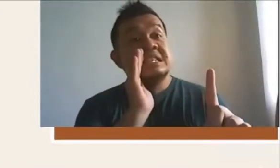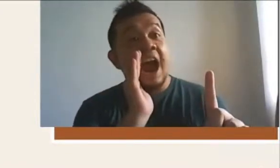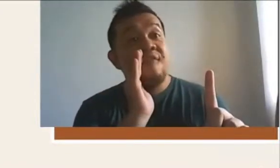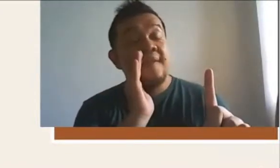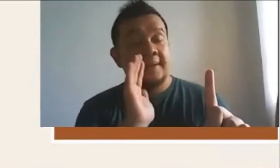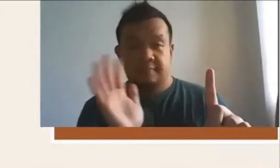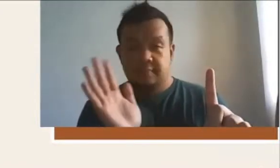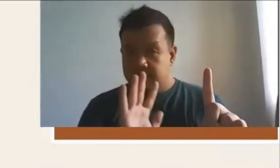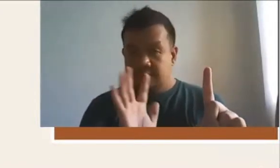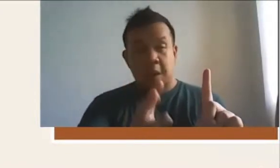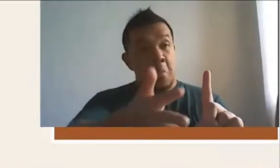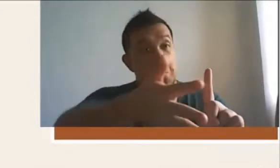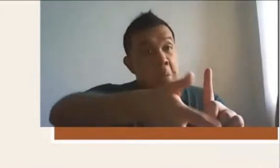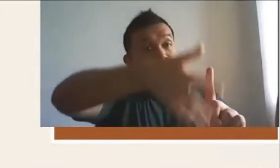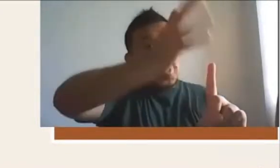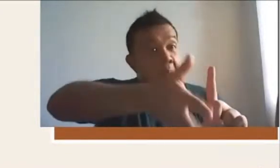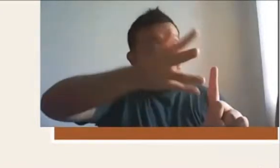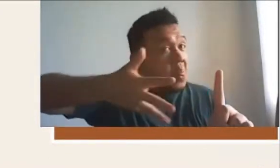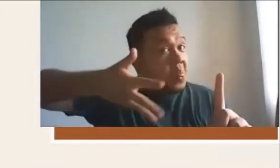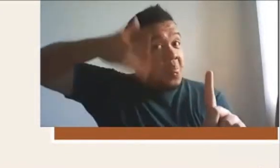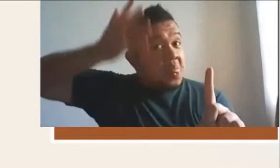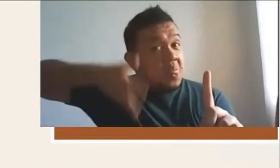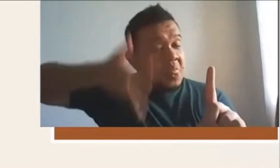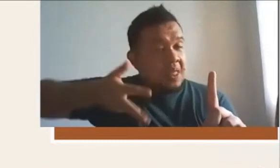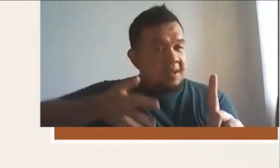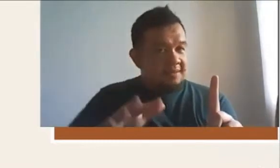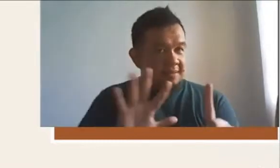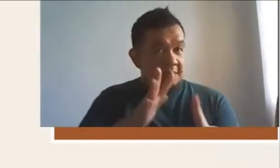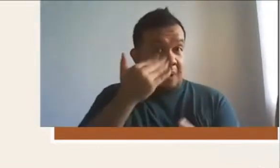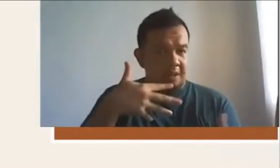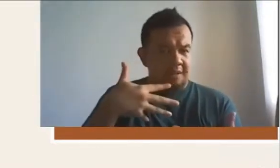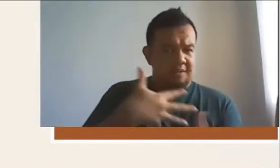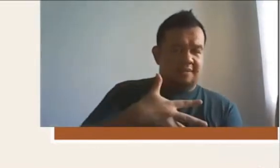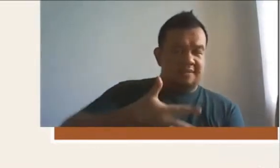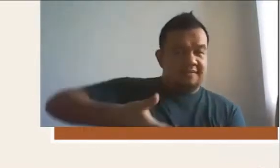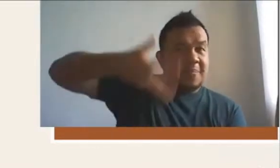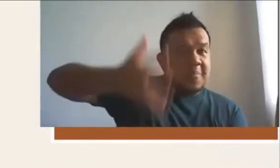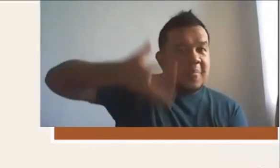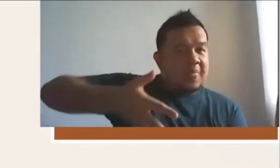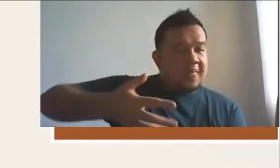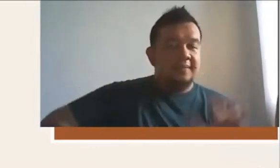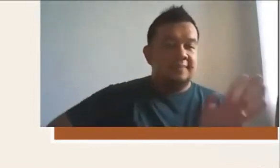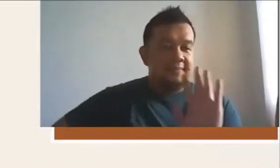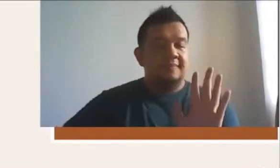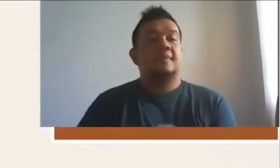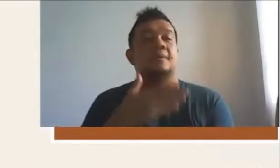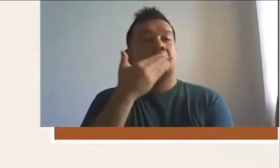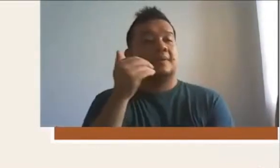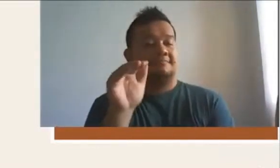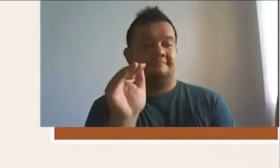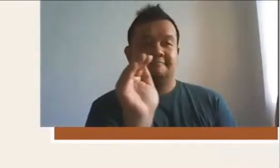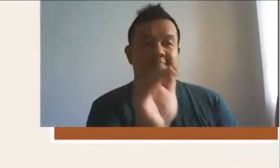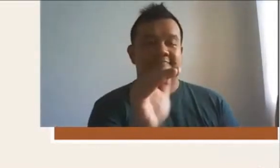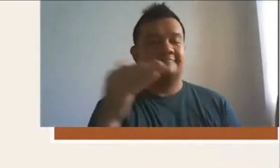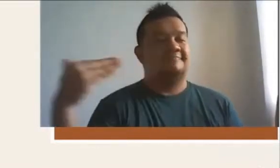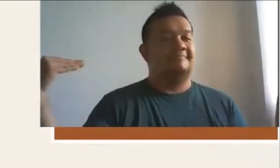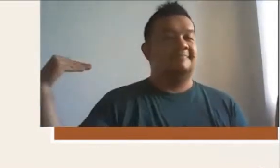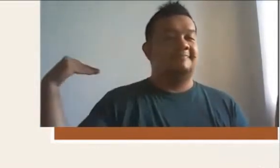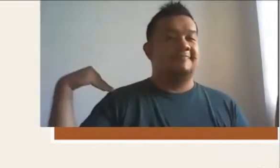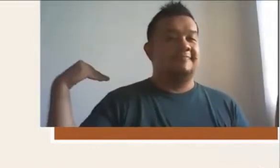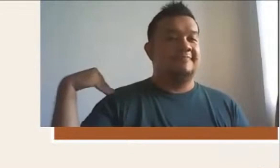respectful, it's not proper. So best just tap on the shoulder, so the deaf person knows that he or she is being called.